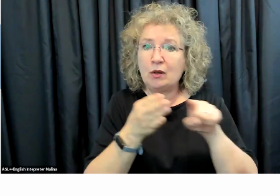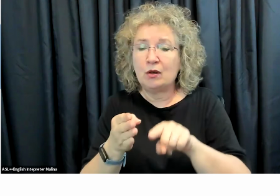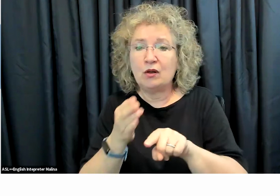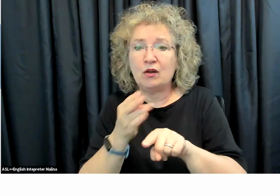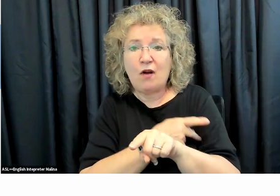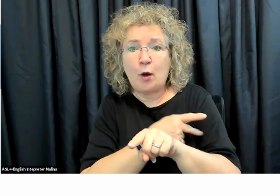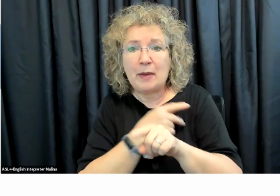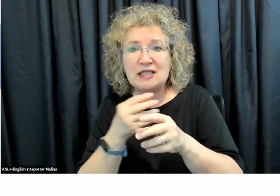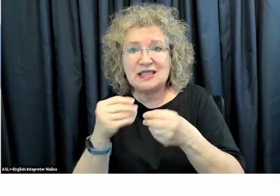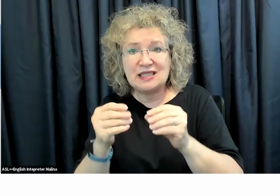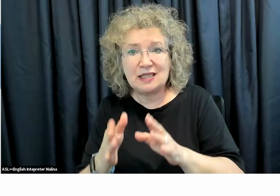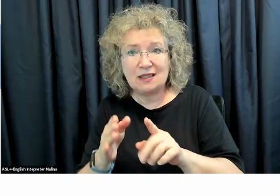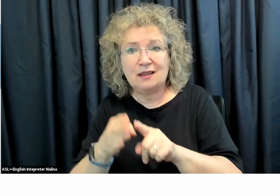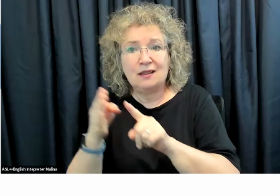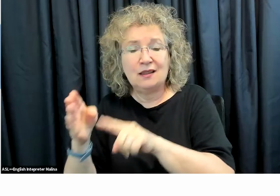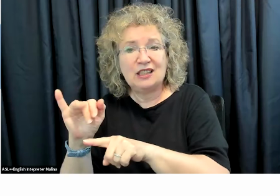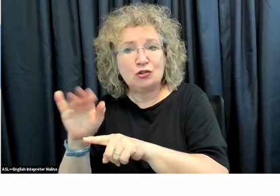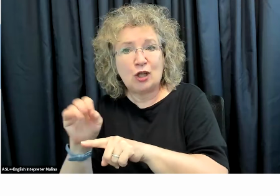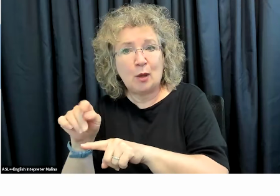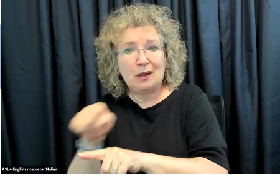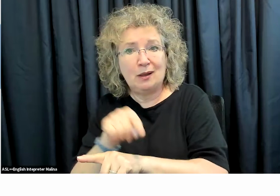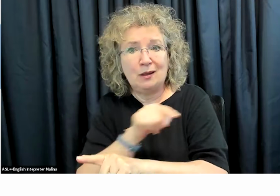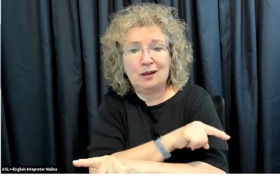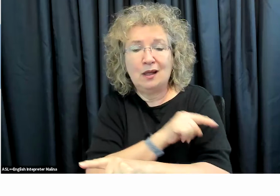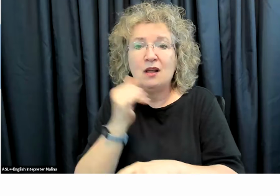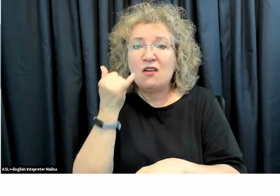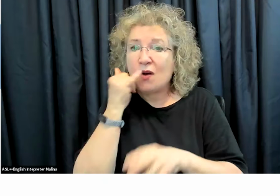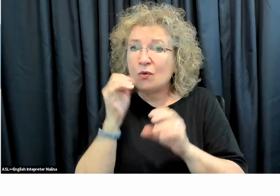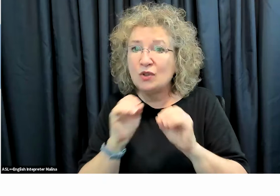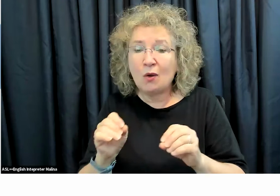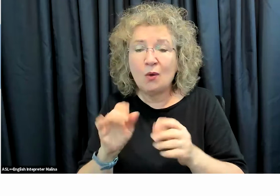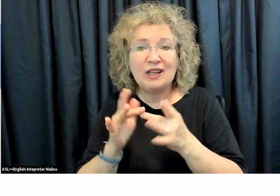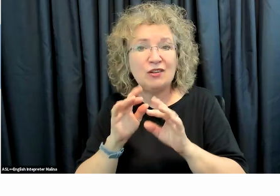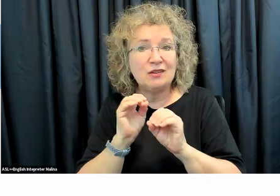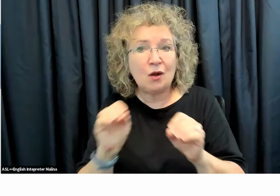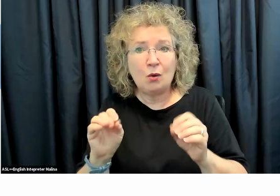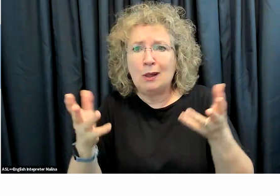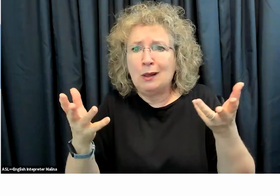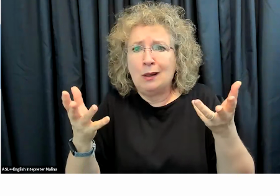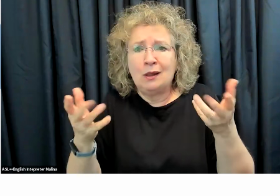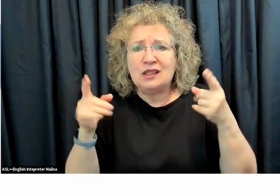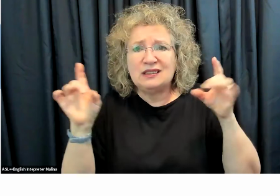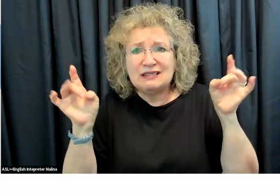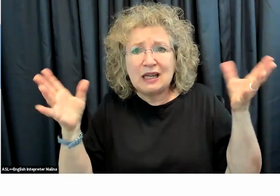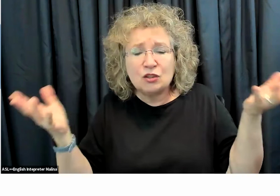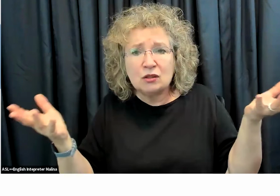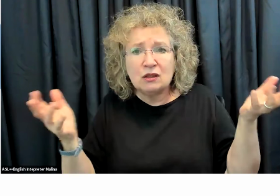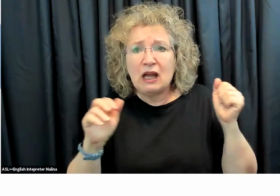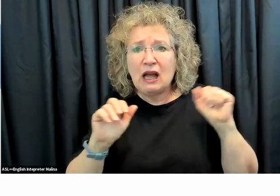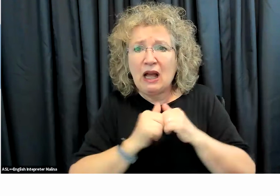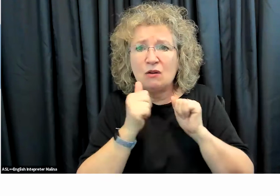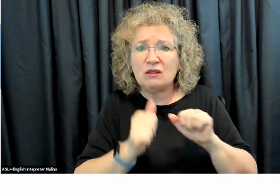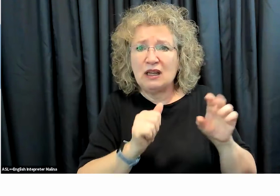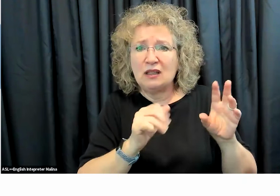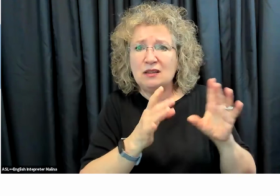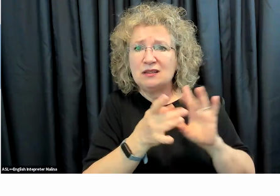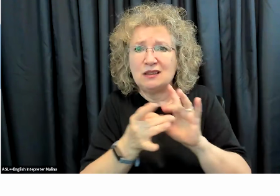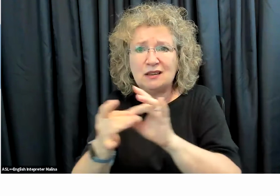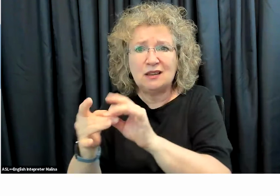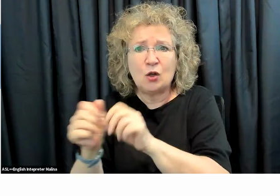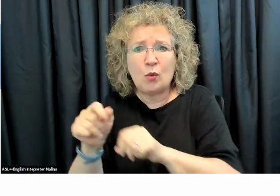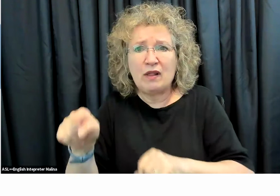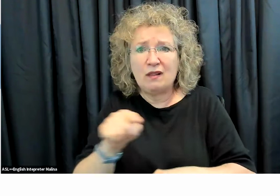internet goes out. So during a disaster situation, how people can connect with all the people that they need to connect with if they